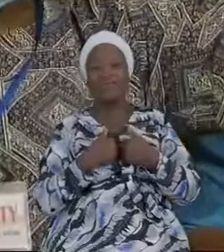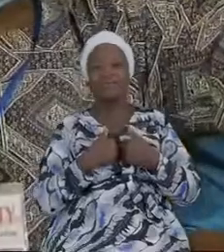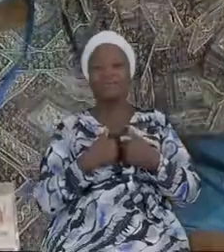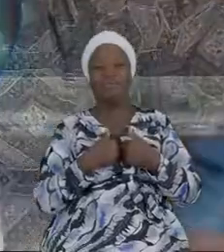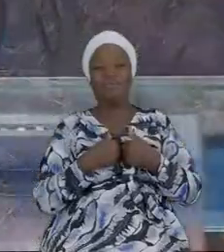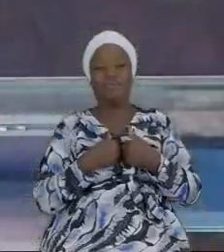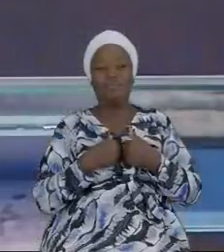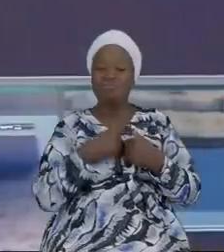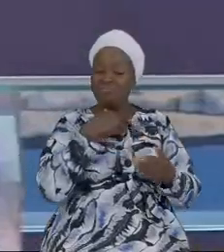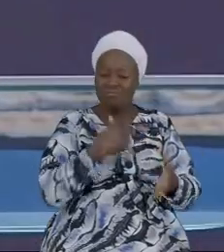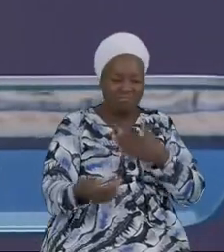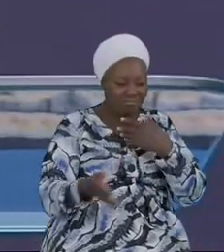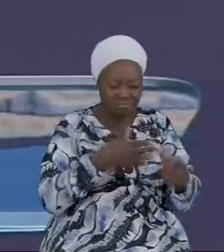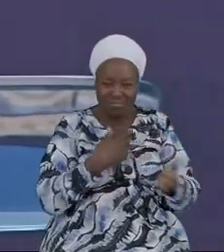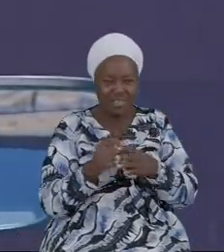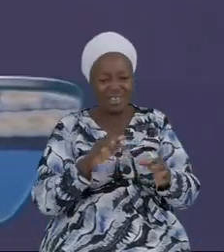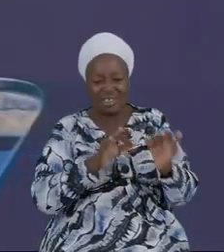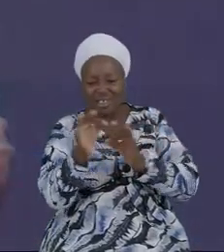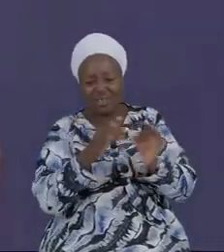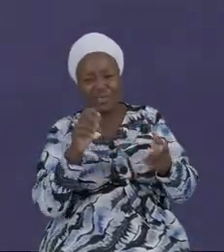Whatever the description of the problem,